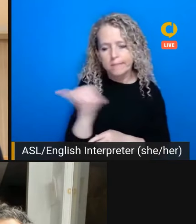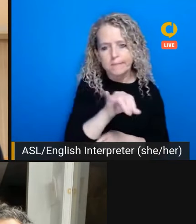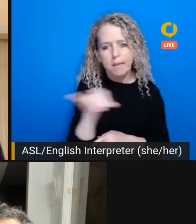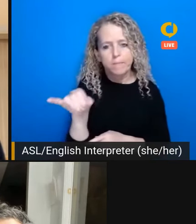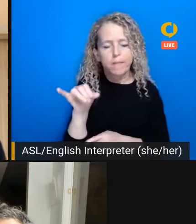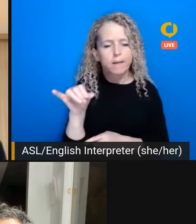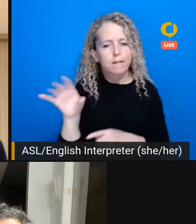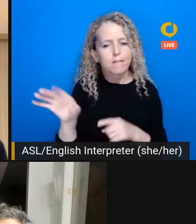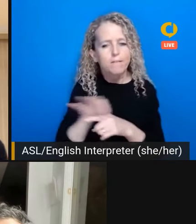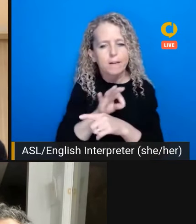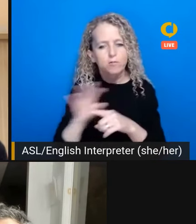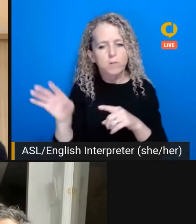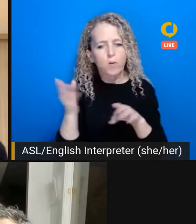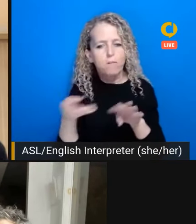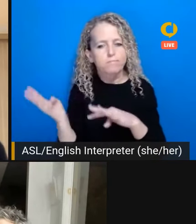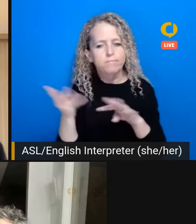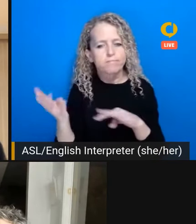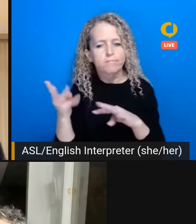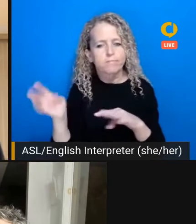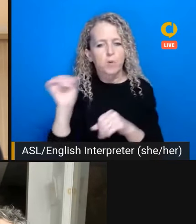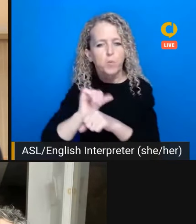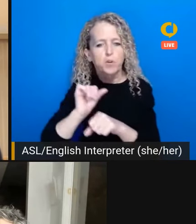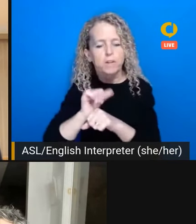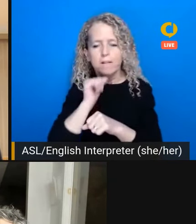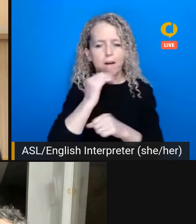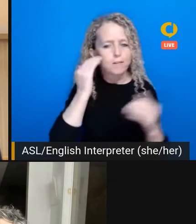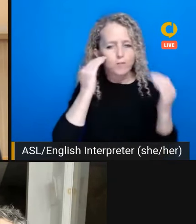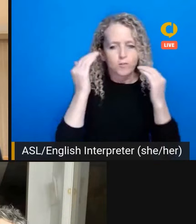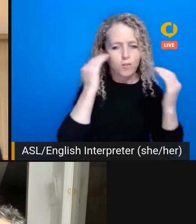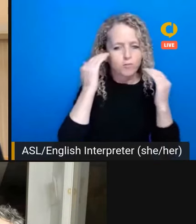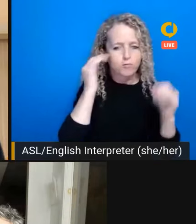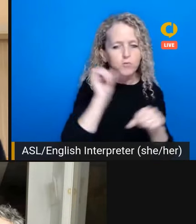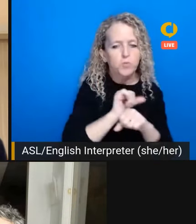work, for example.